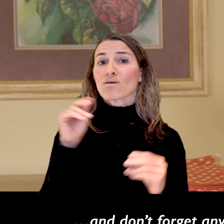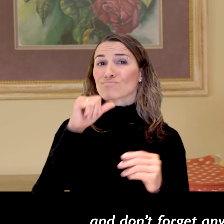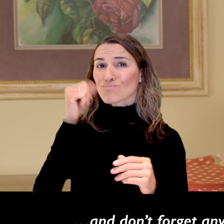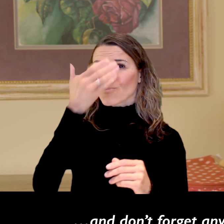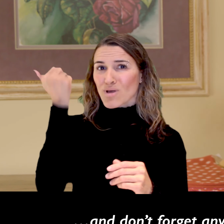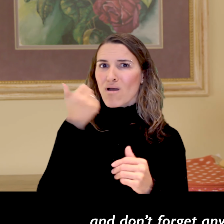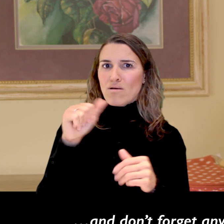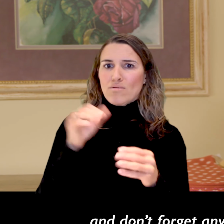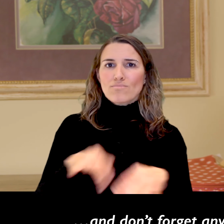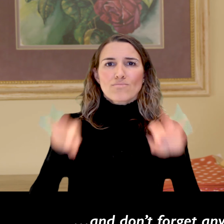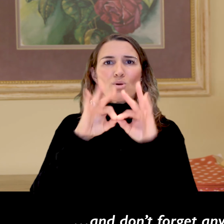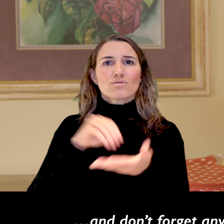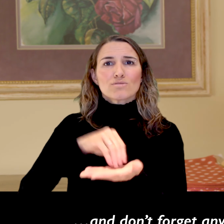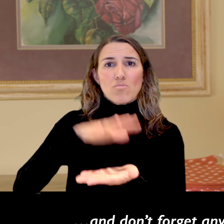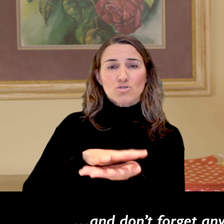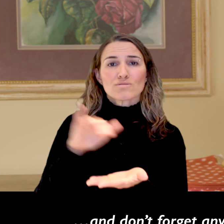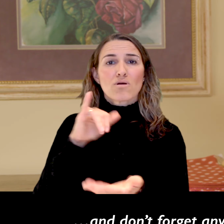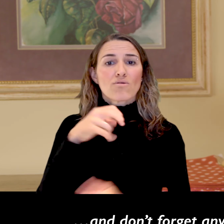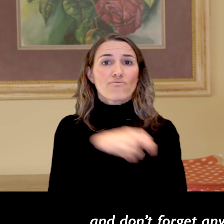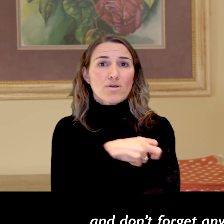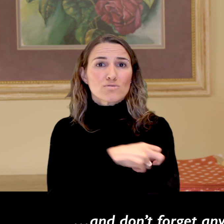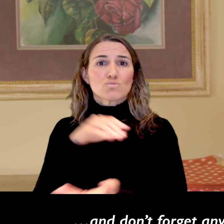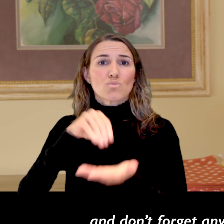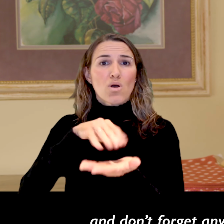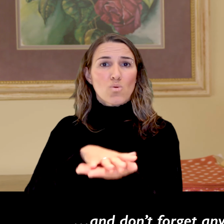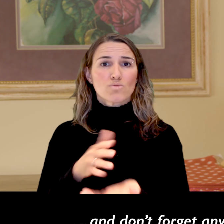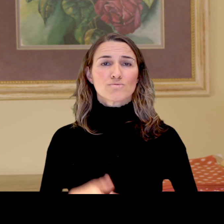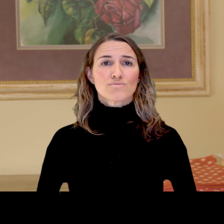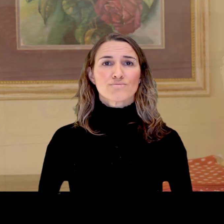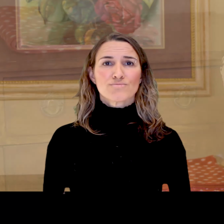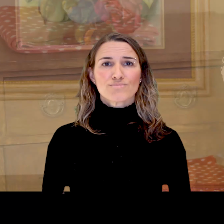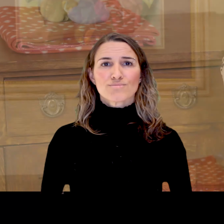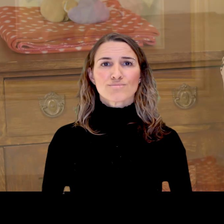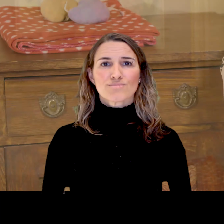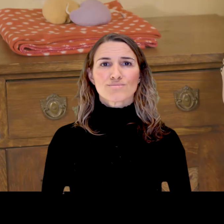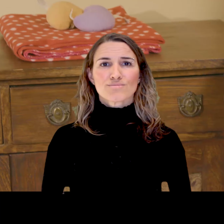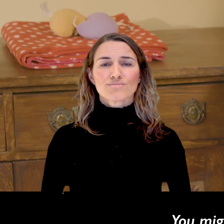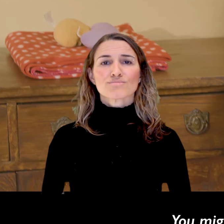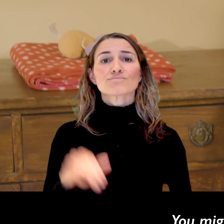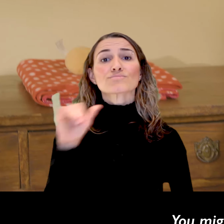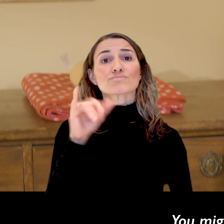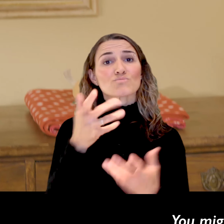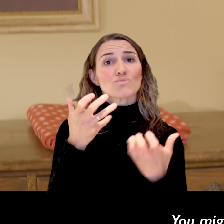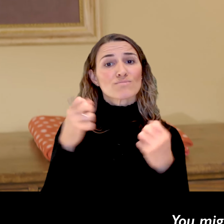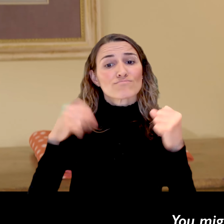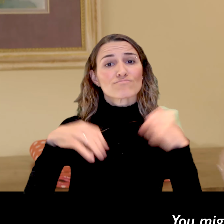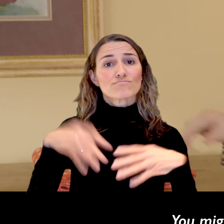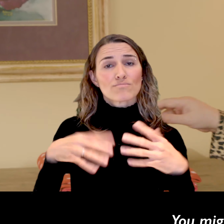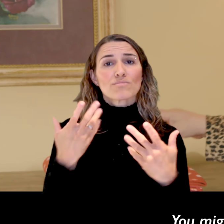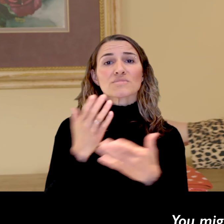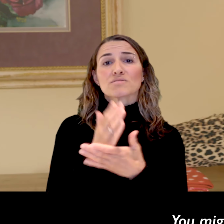and don't forget any important documents like vaccination records. You might also want to pack